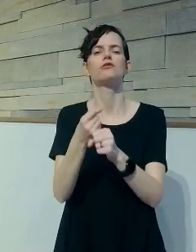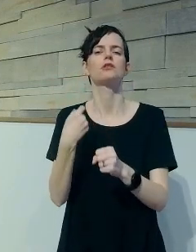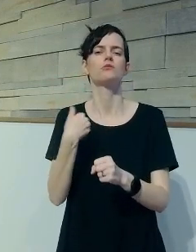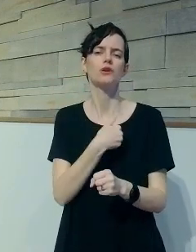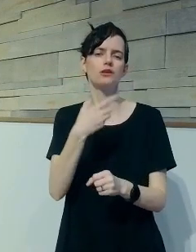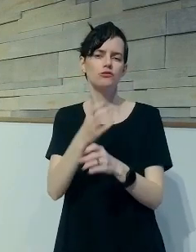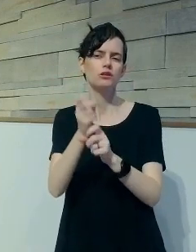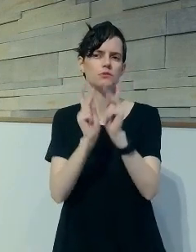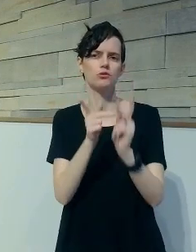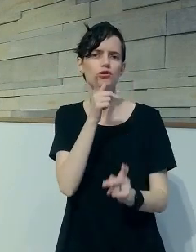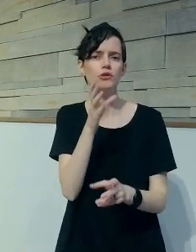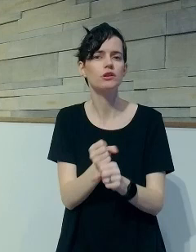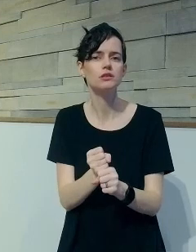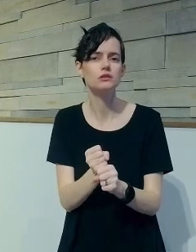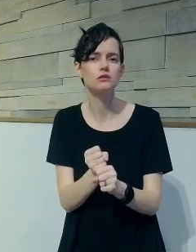trust?